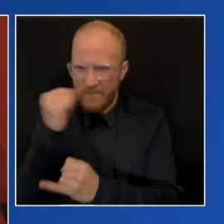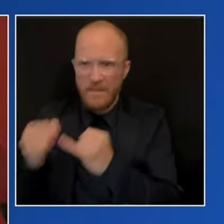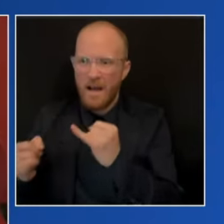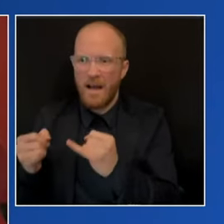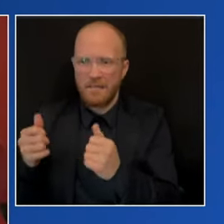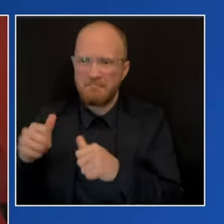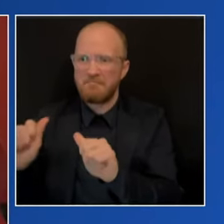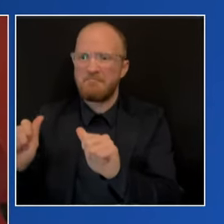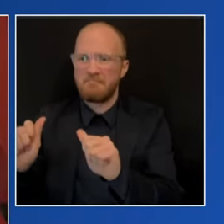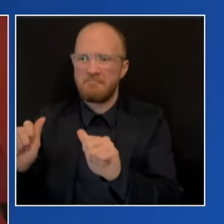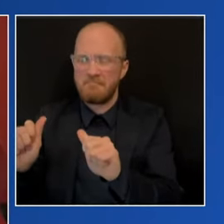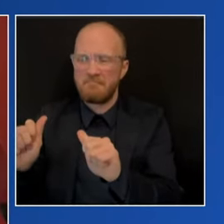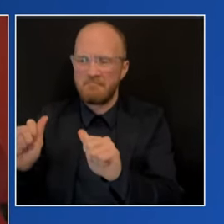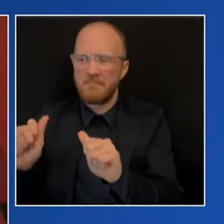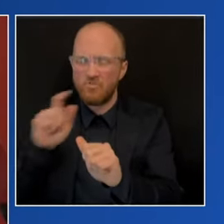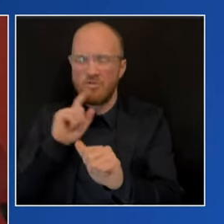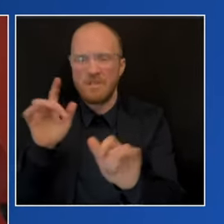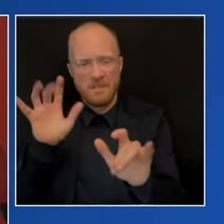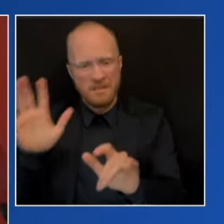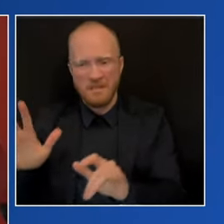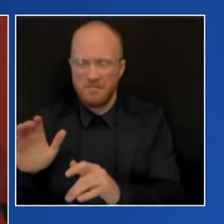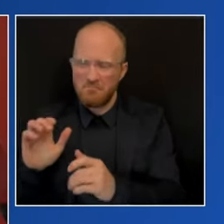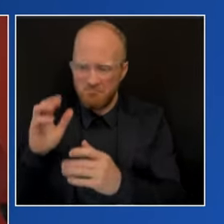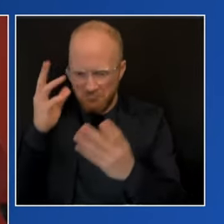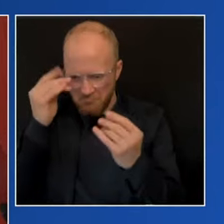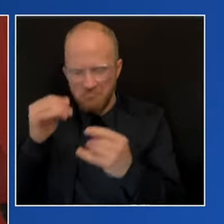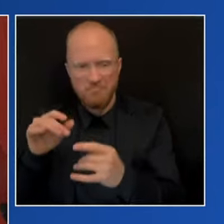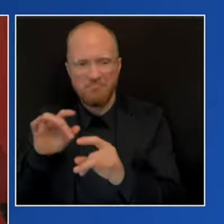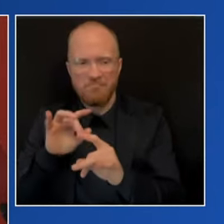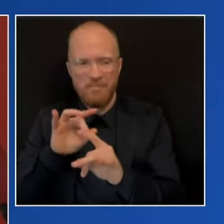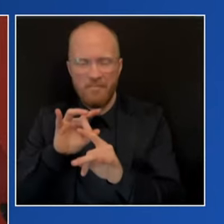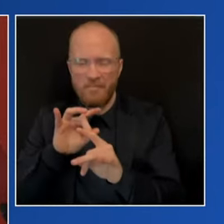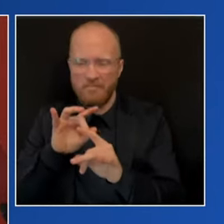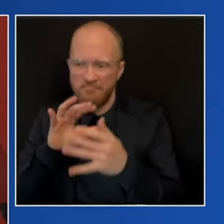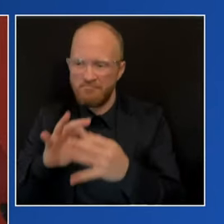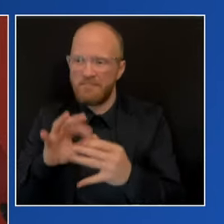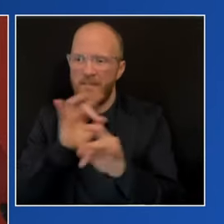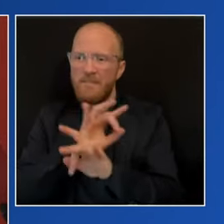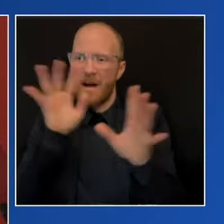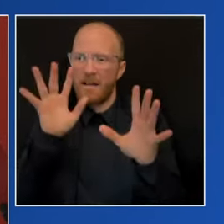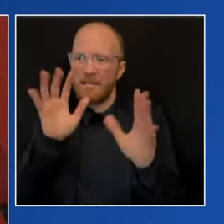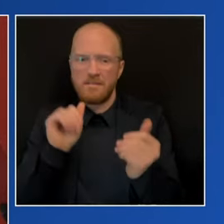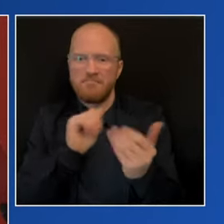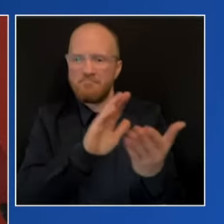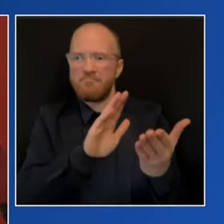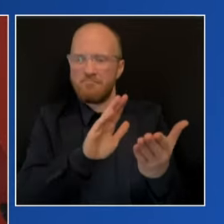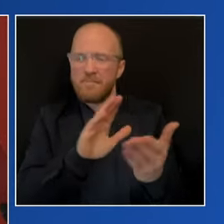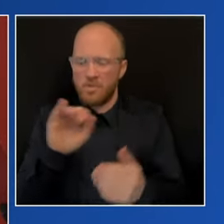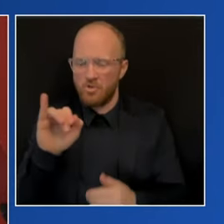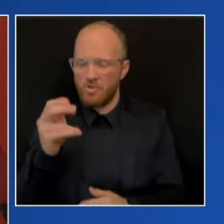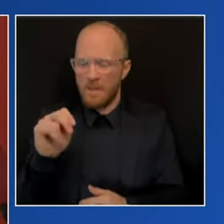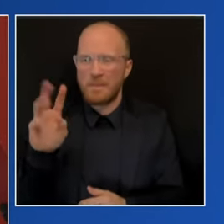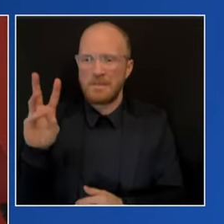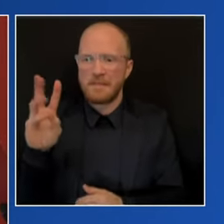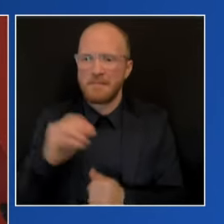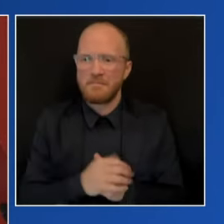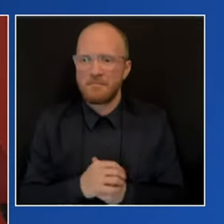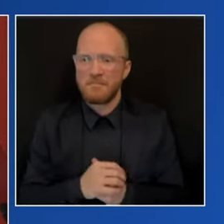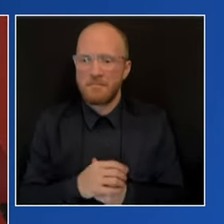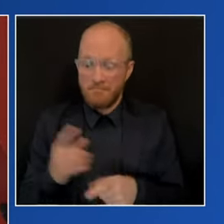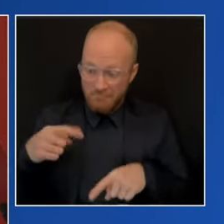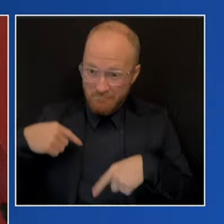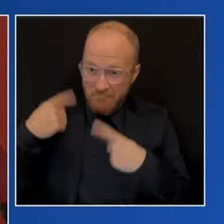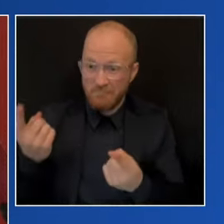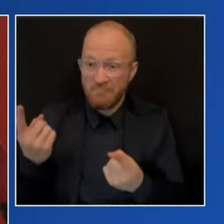the violence of January the 6th. And since that day, more than 1,200